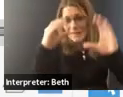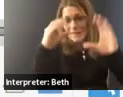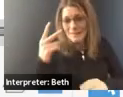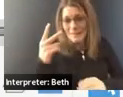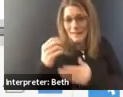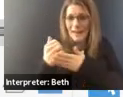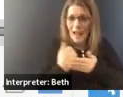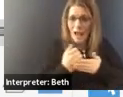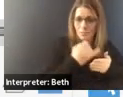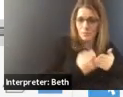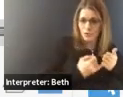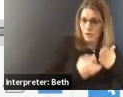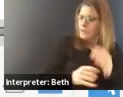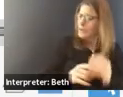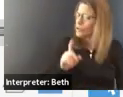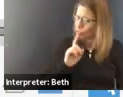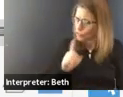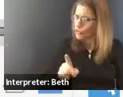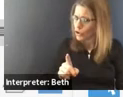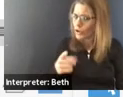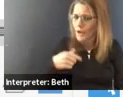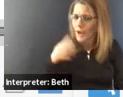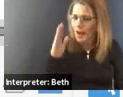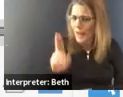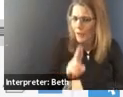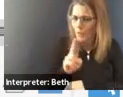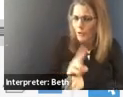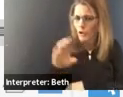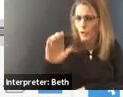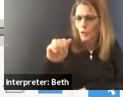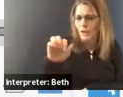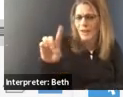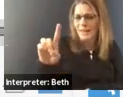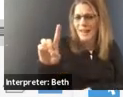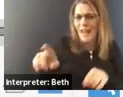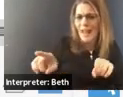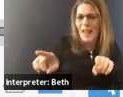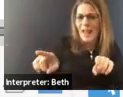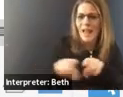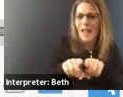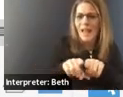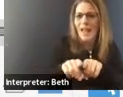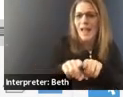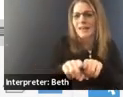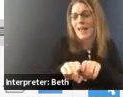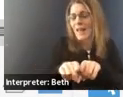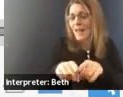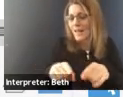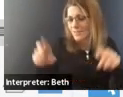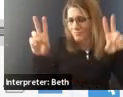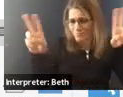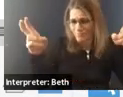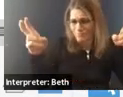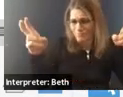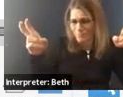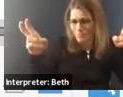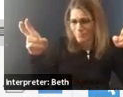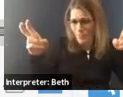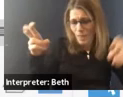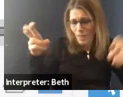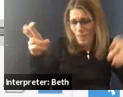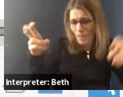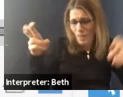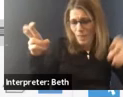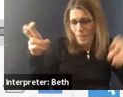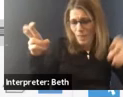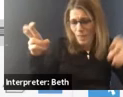CAD as a motif for that. And it's the same principle, right? So this